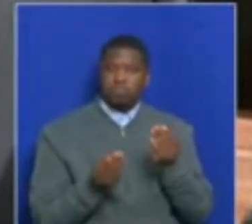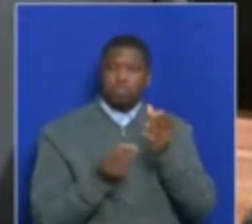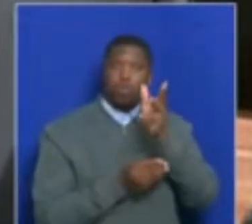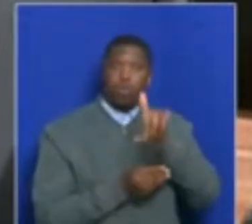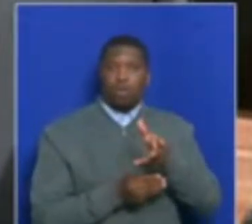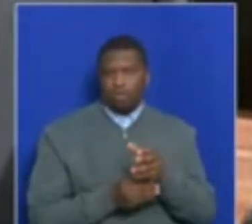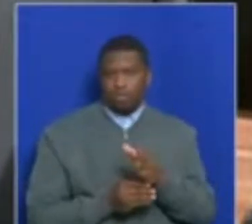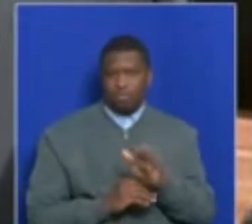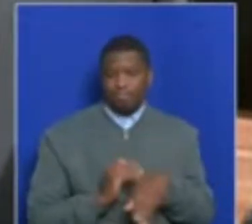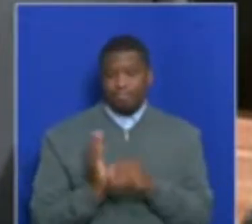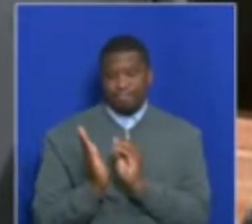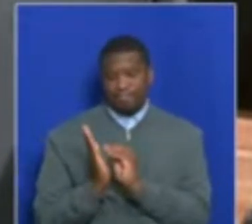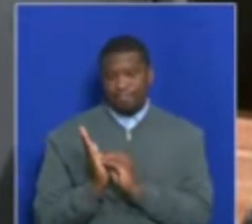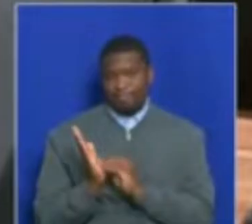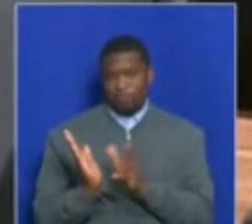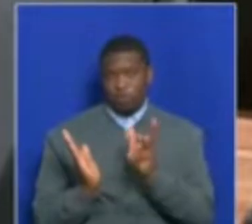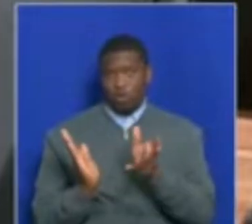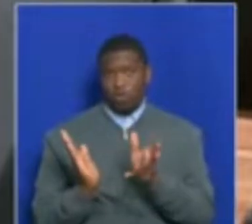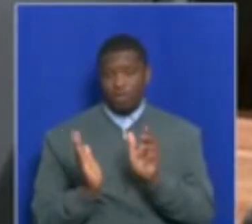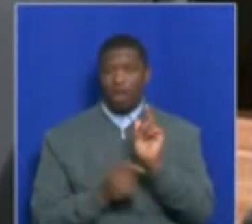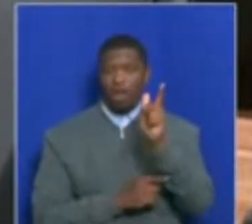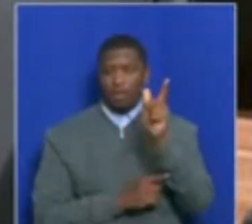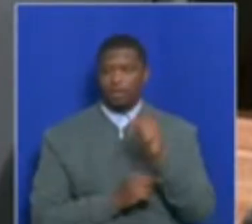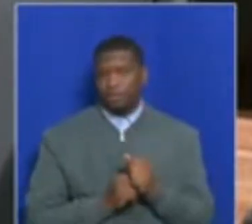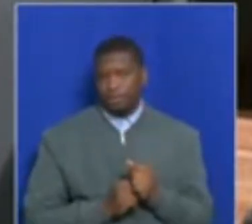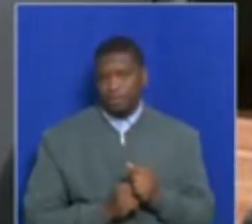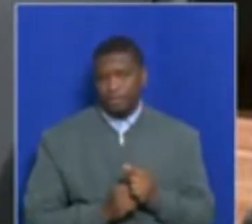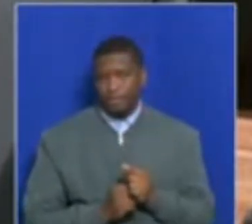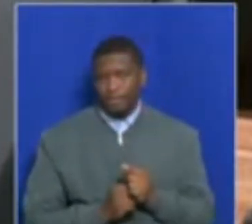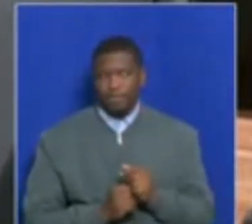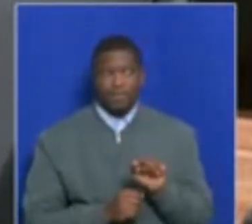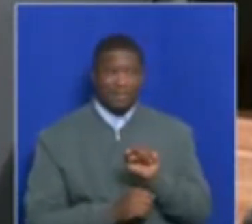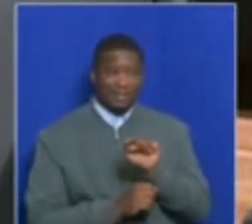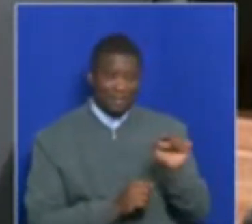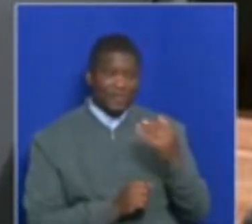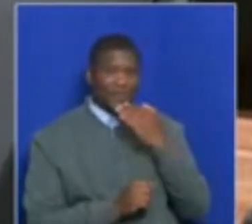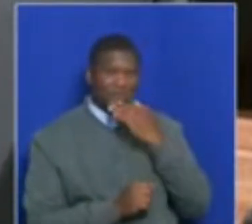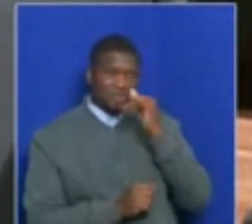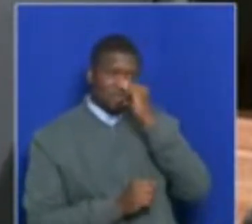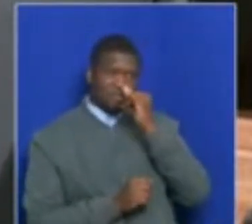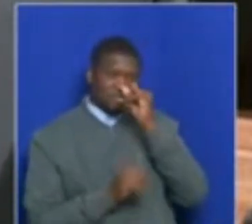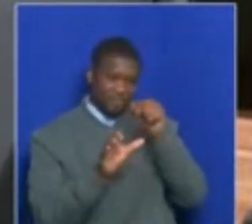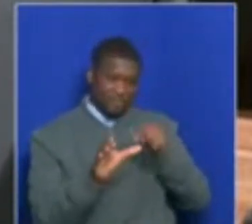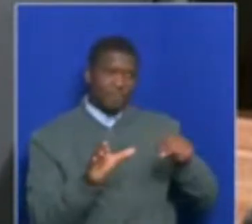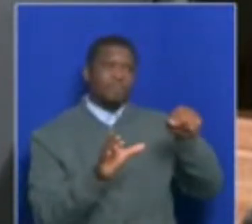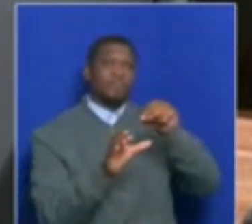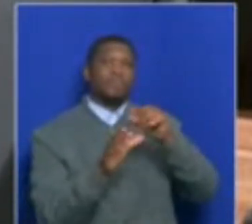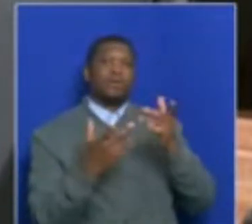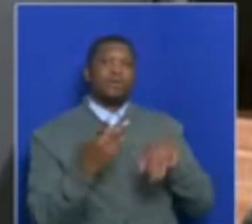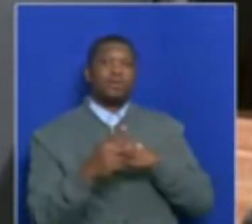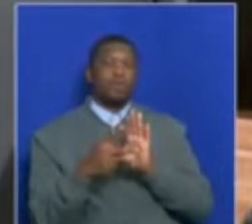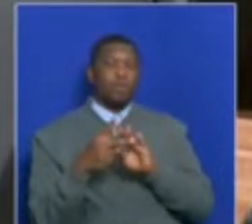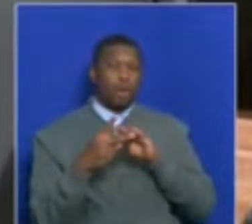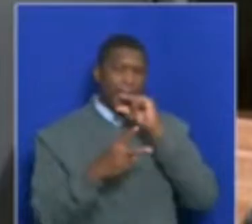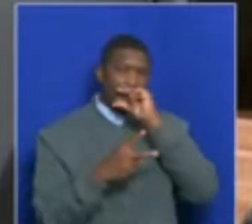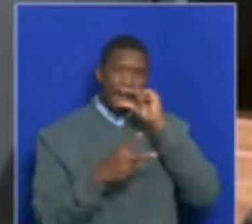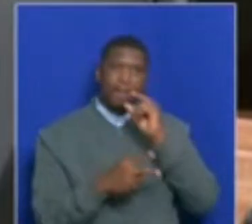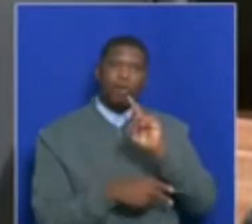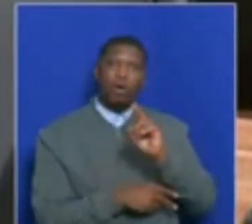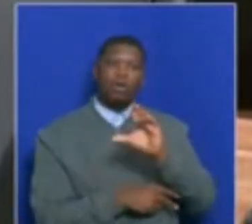that the gangs are the cartel, that one of them is called the cartel, and the other is called the Hollywood